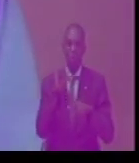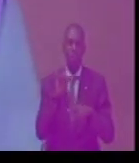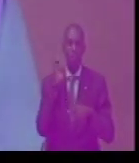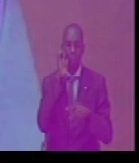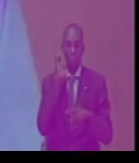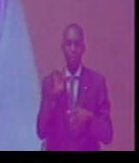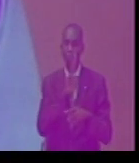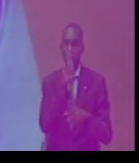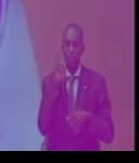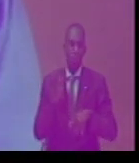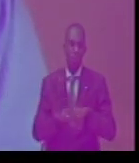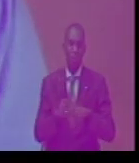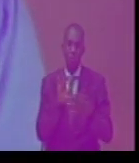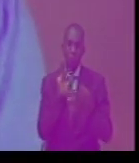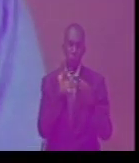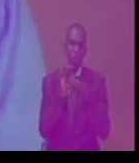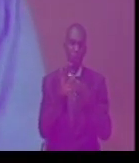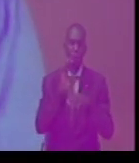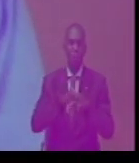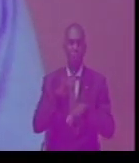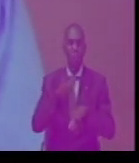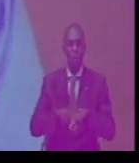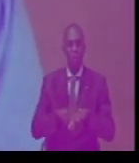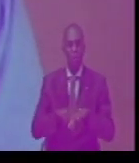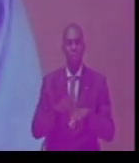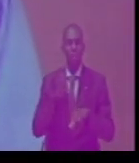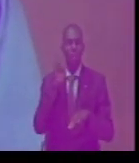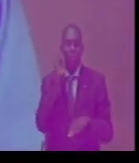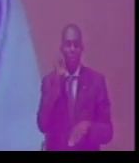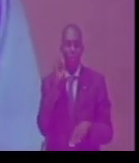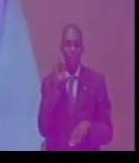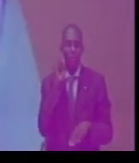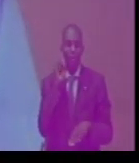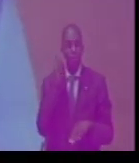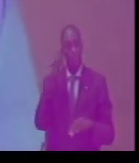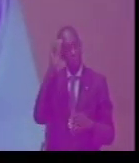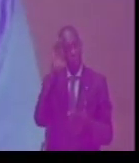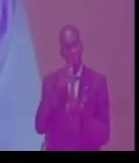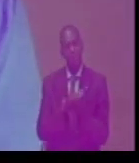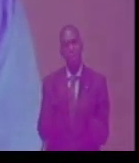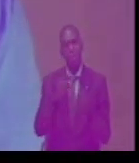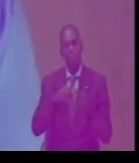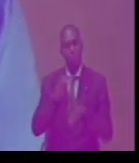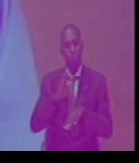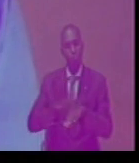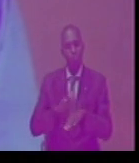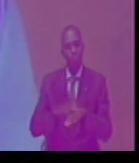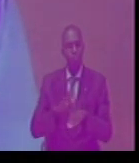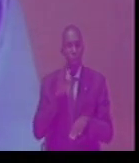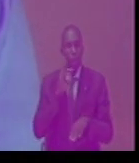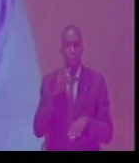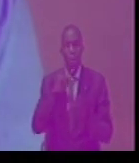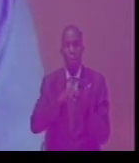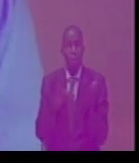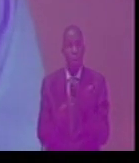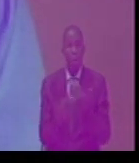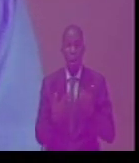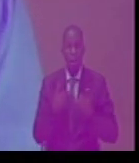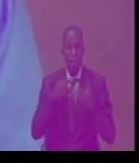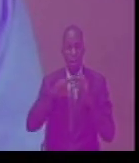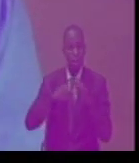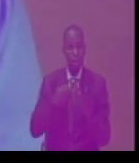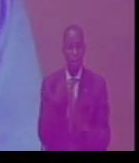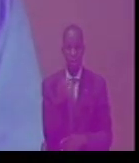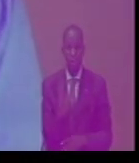even walk. And normally I connect on time, but that day I was just lying down. But my husband came to call